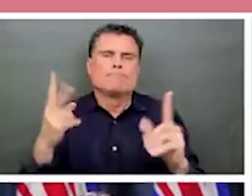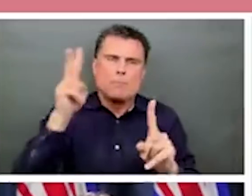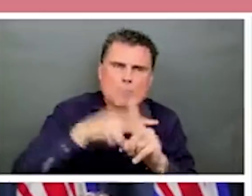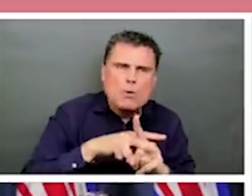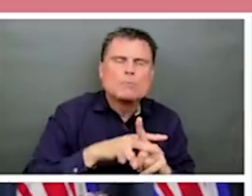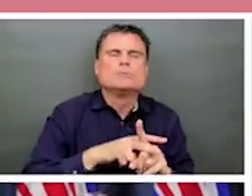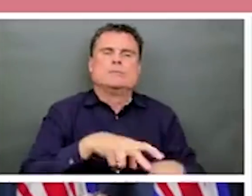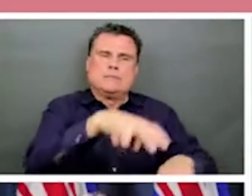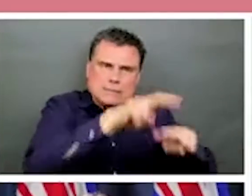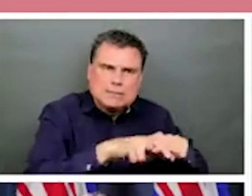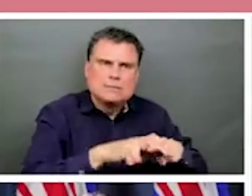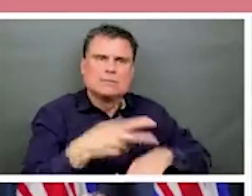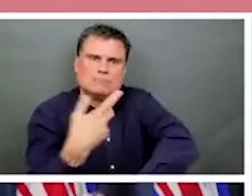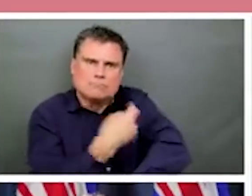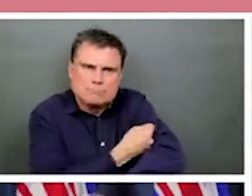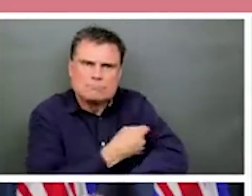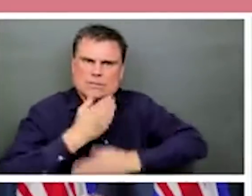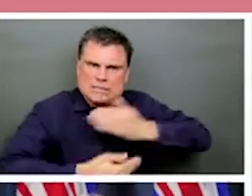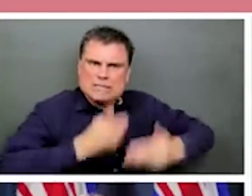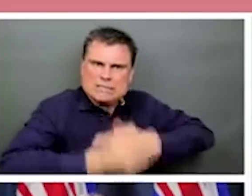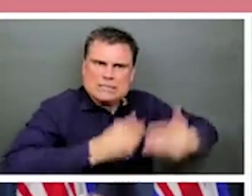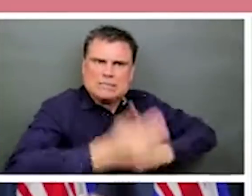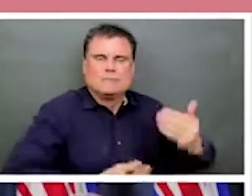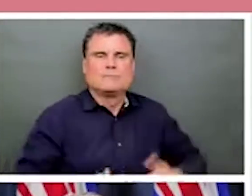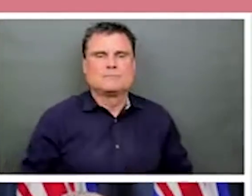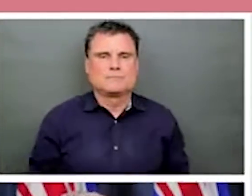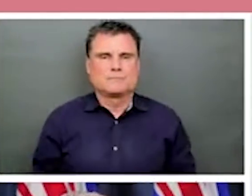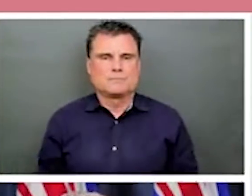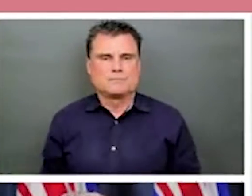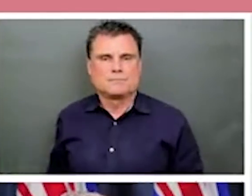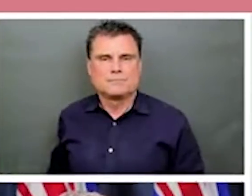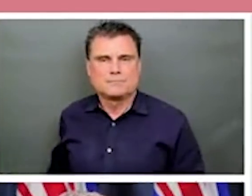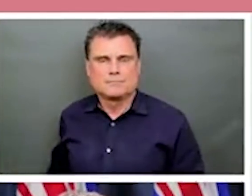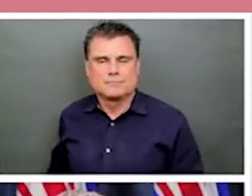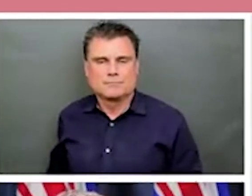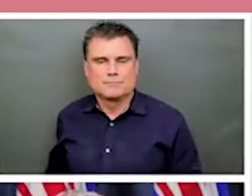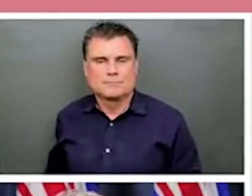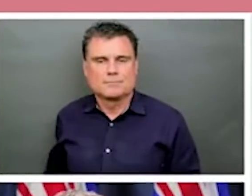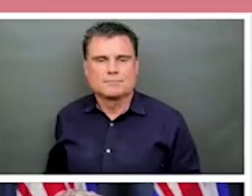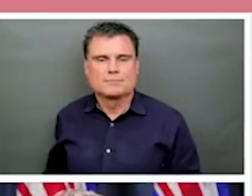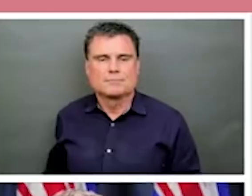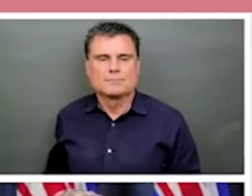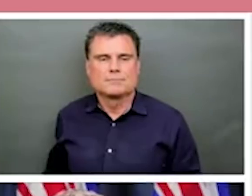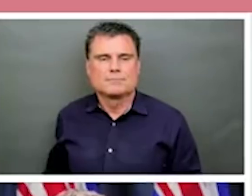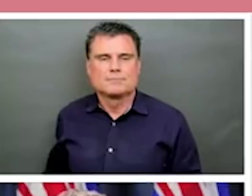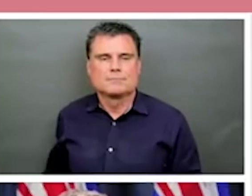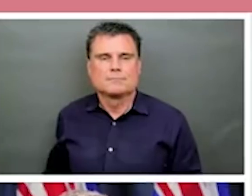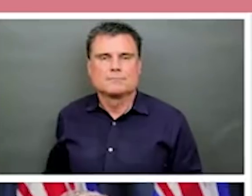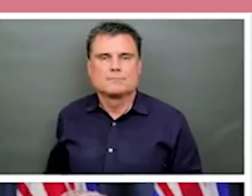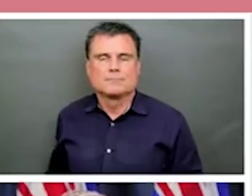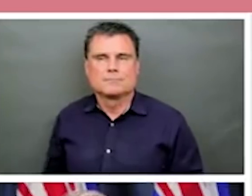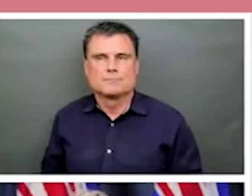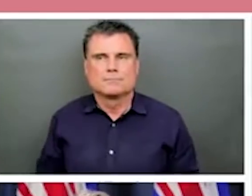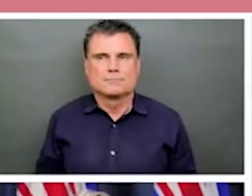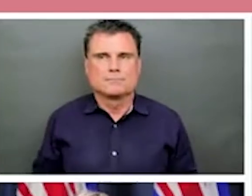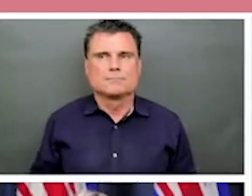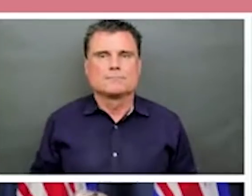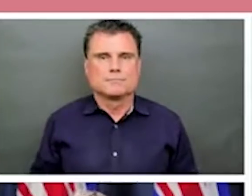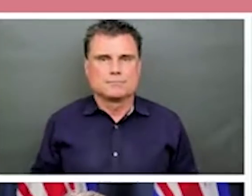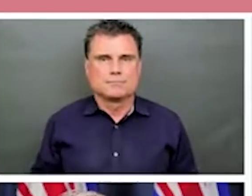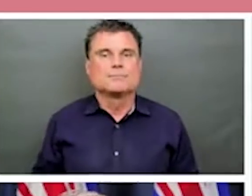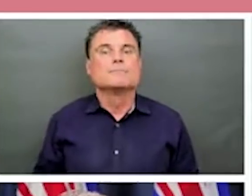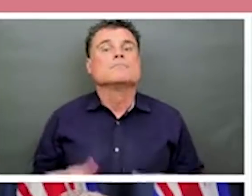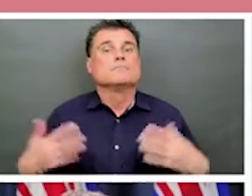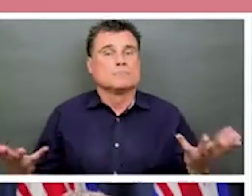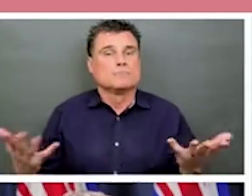cohorts into their clinics. So moving on to just deployment of the vaccine, I talked about the scheduling. We're very happy